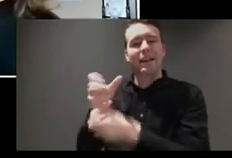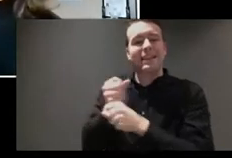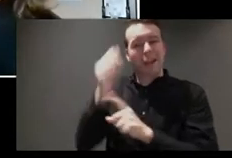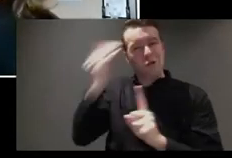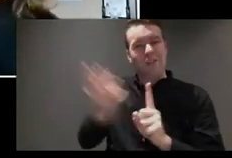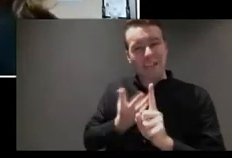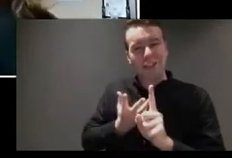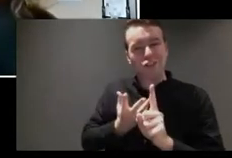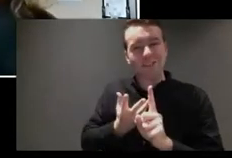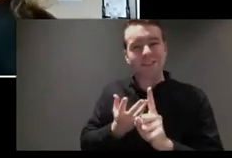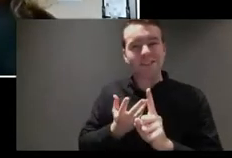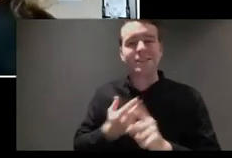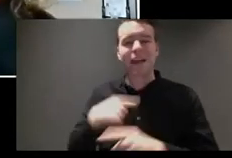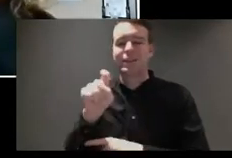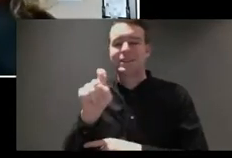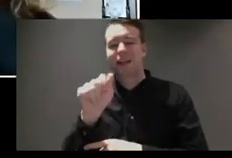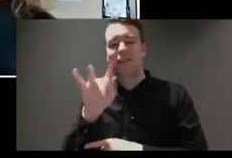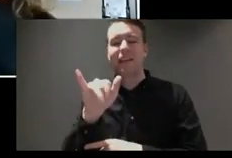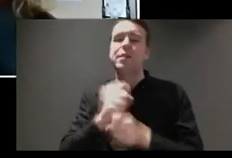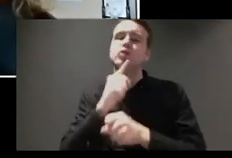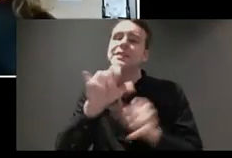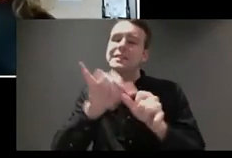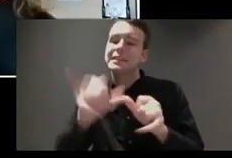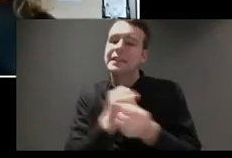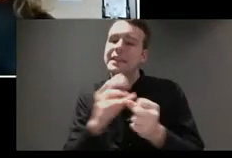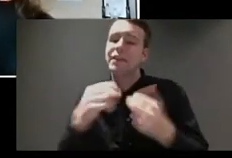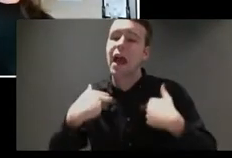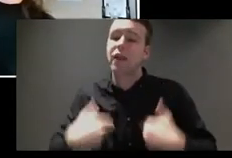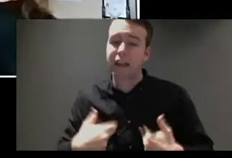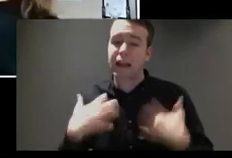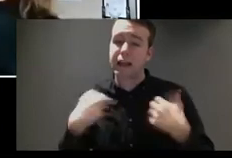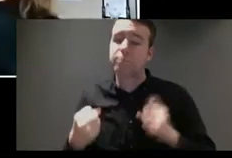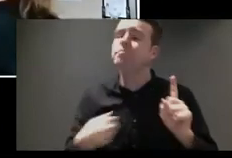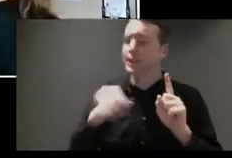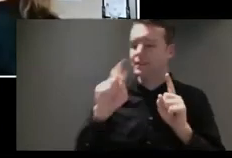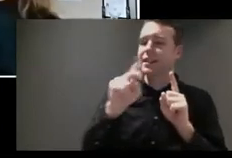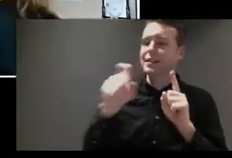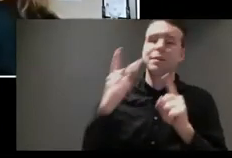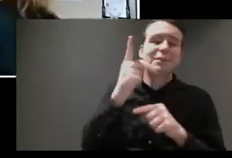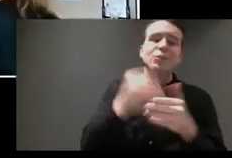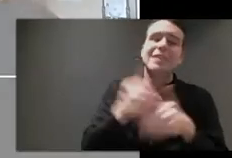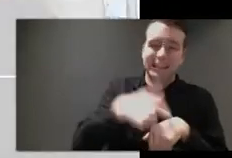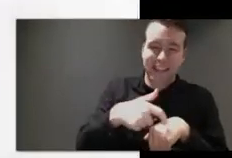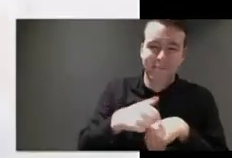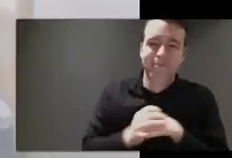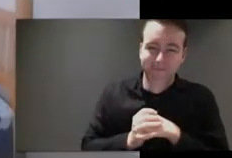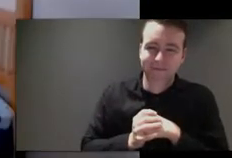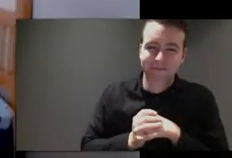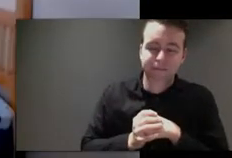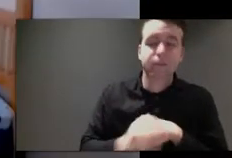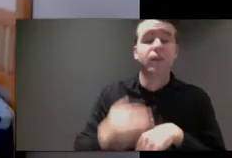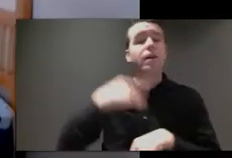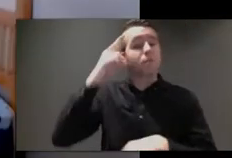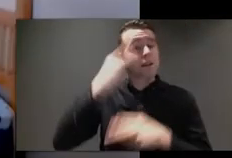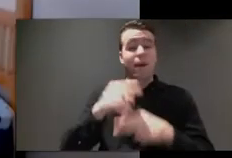notifications. I'm Santi Pinkerton. Stay safe and stay healthy. And I'm Sandeep Dosanjh. We'll see you next time. My name is